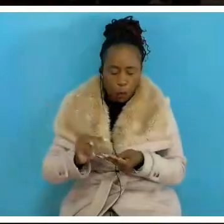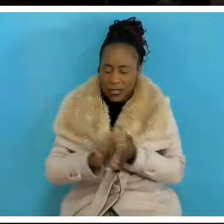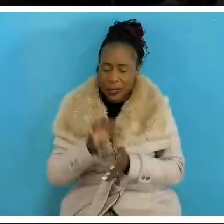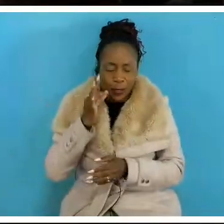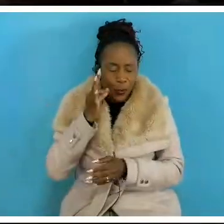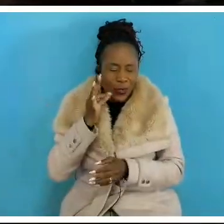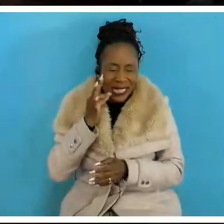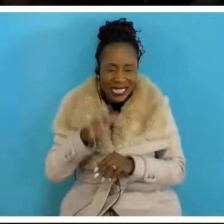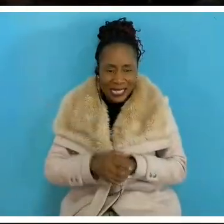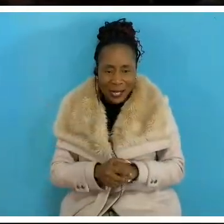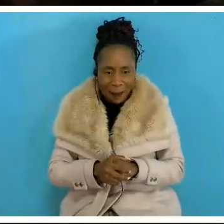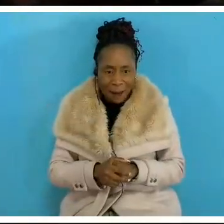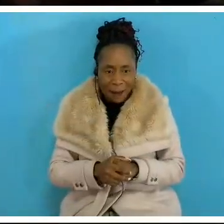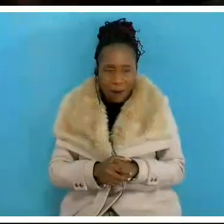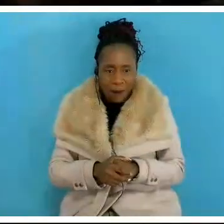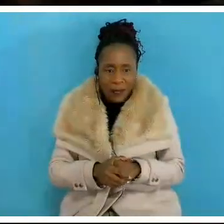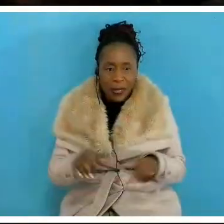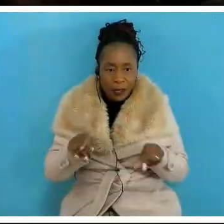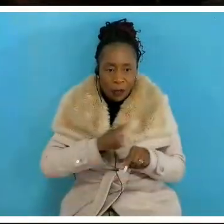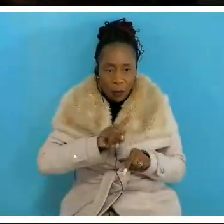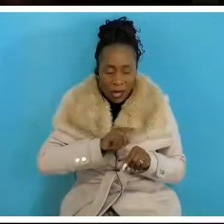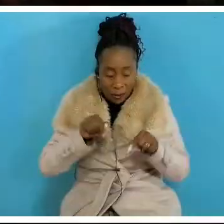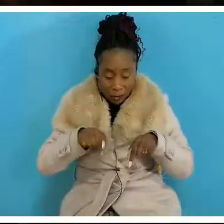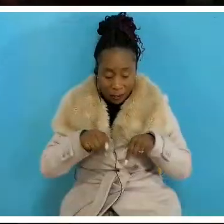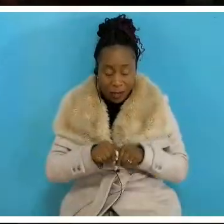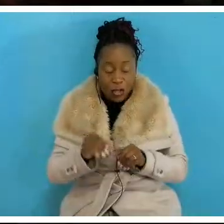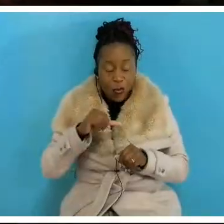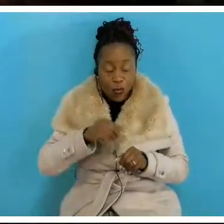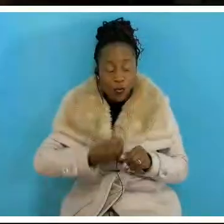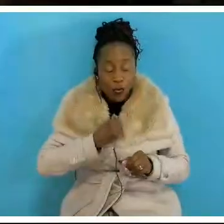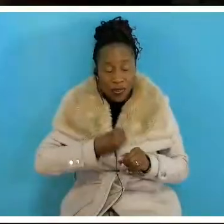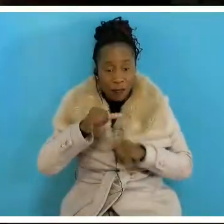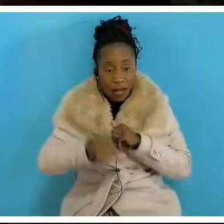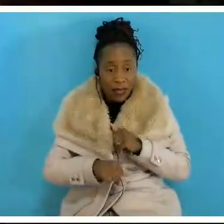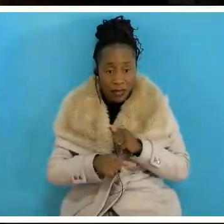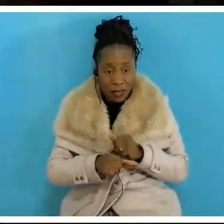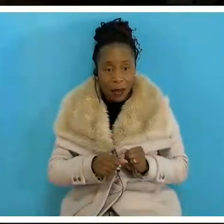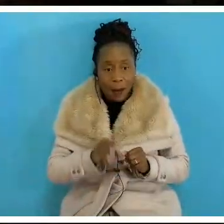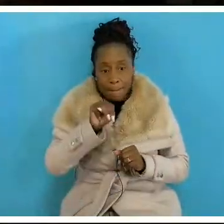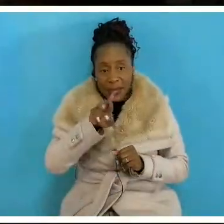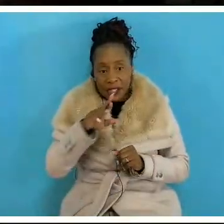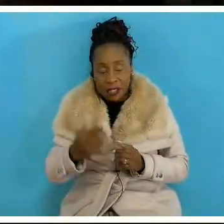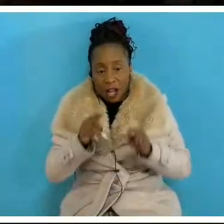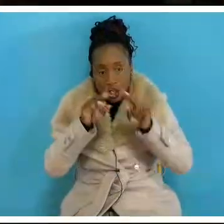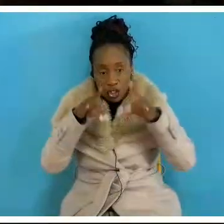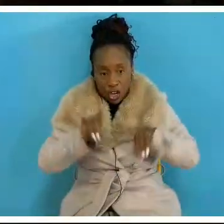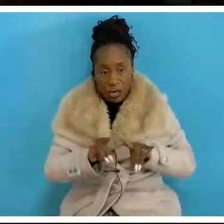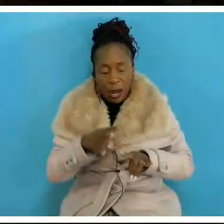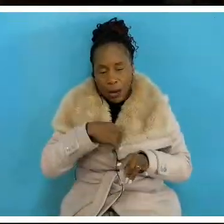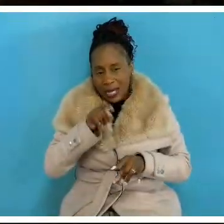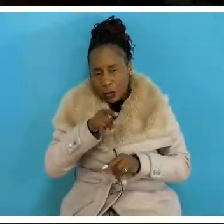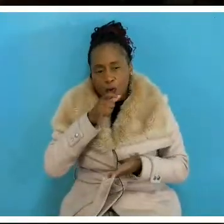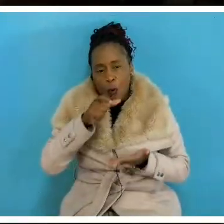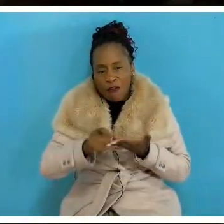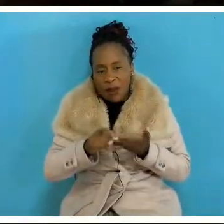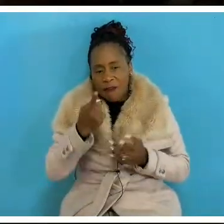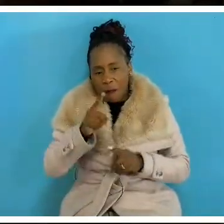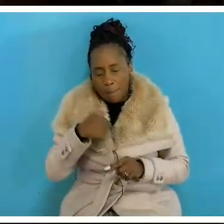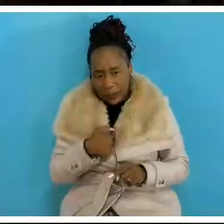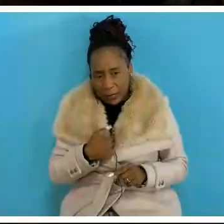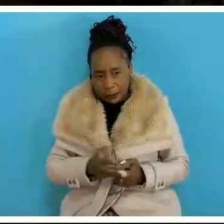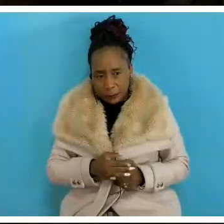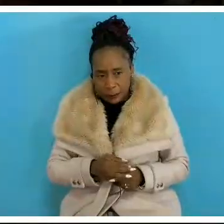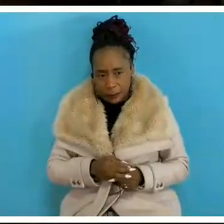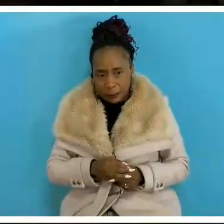sweet, as it is Youth Month, Mr. Chair. I would just like you to confirm for me what